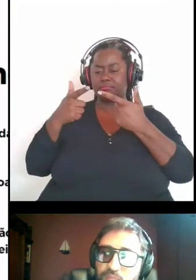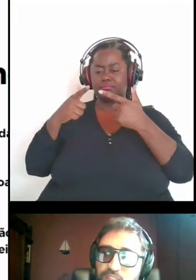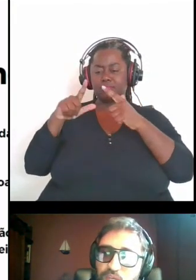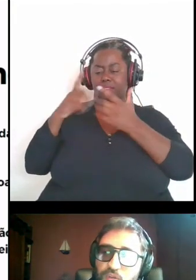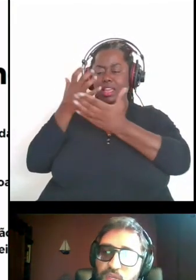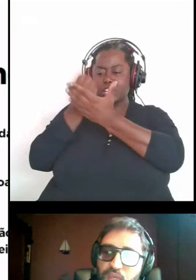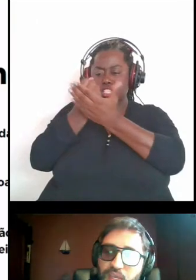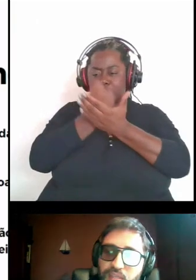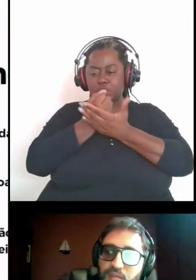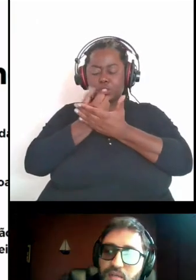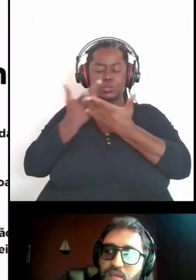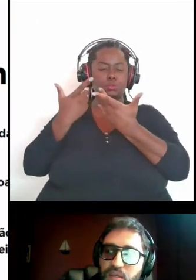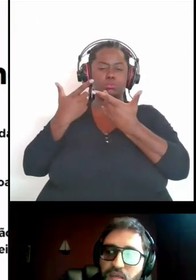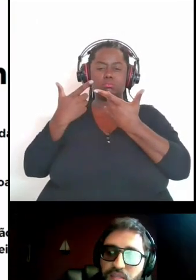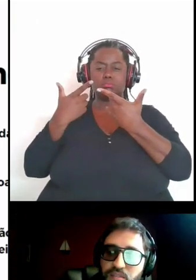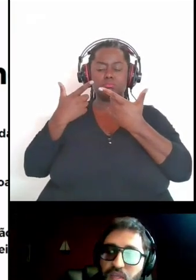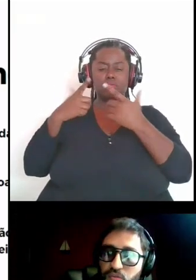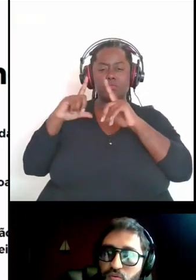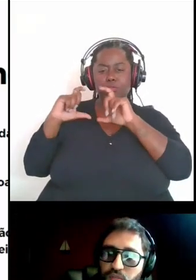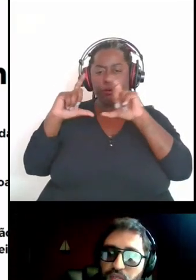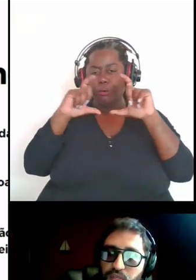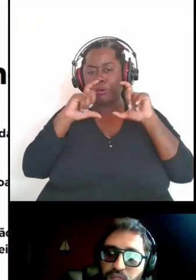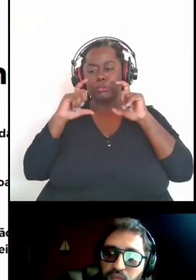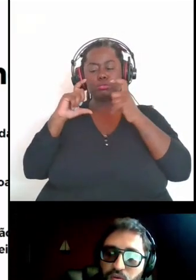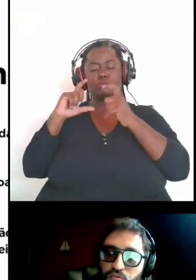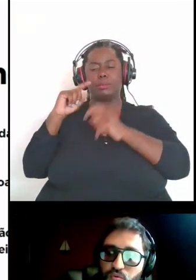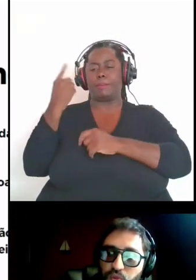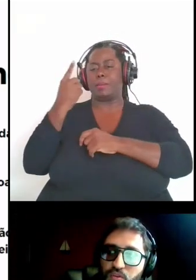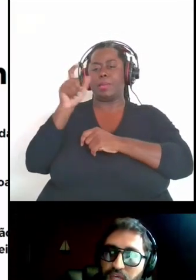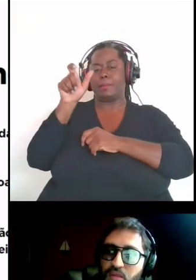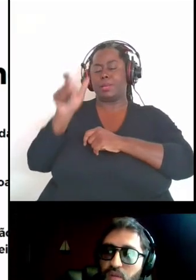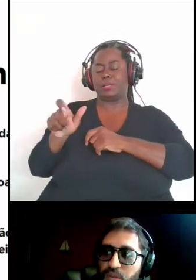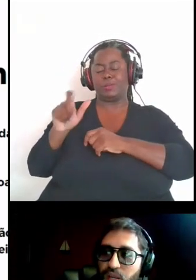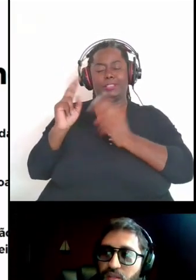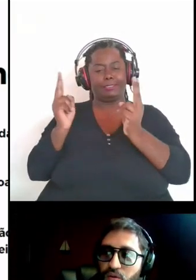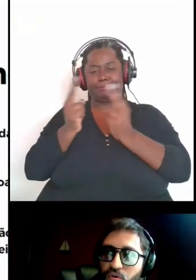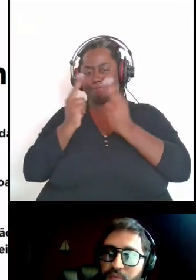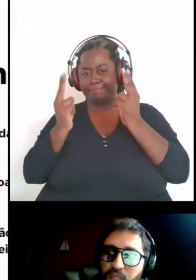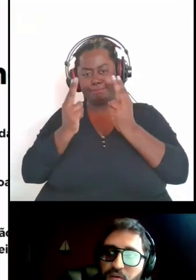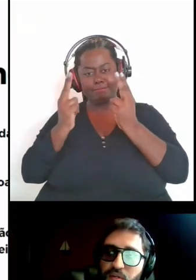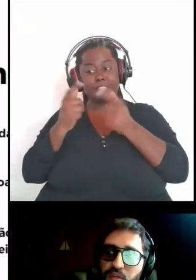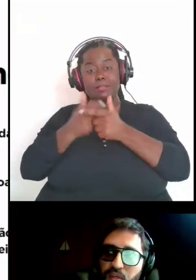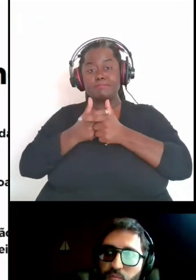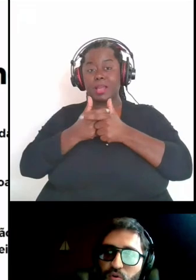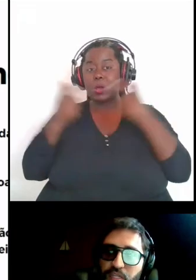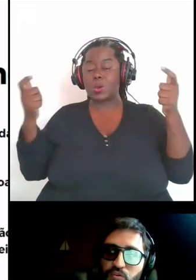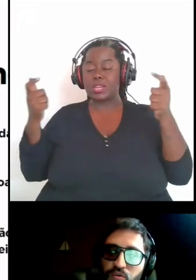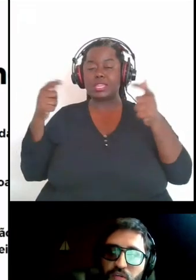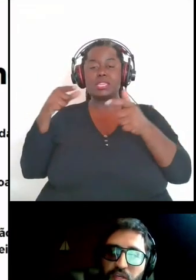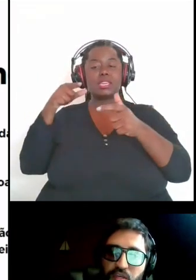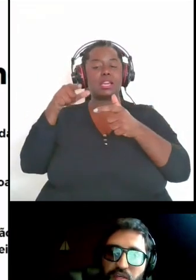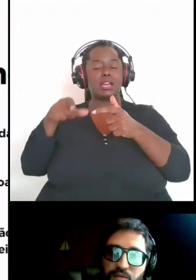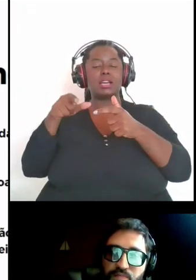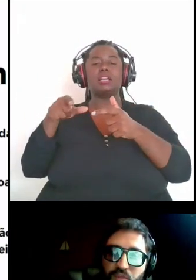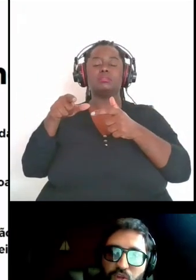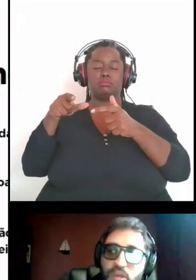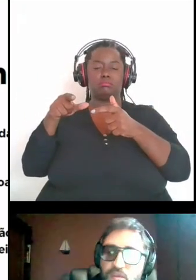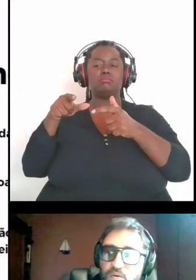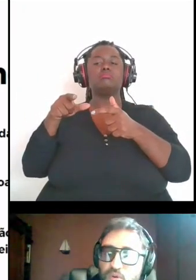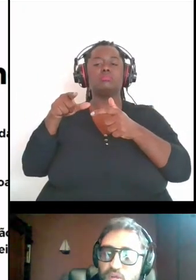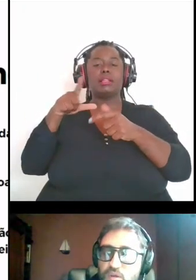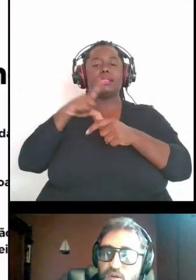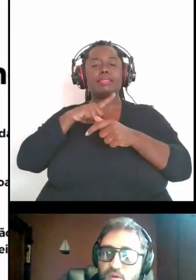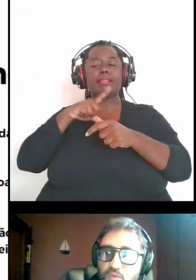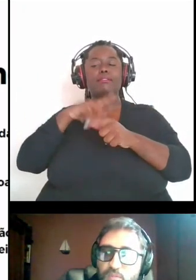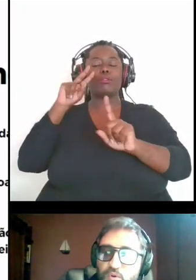of the archives and also the documents we see from these minority group examples of